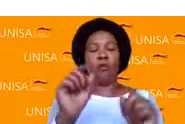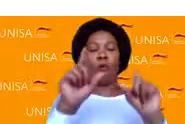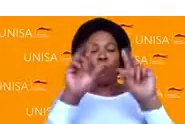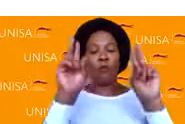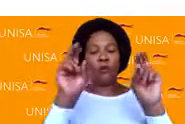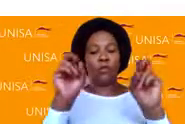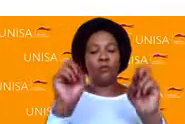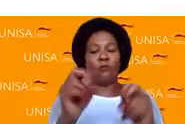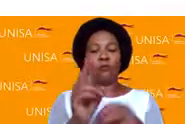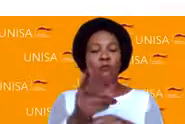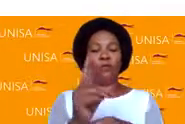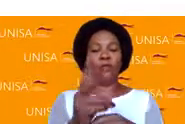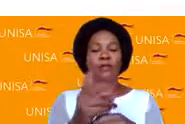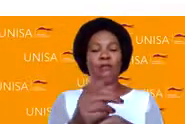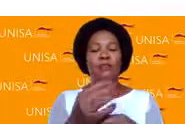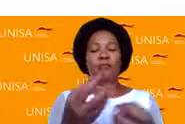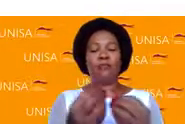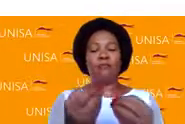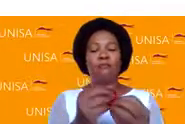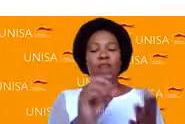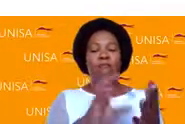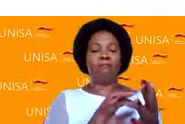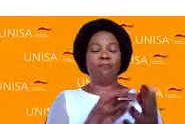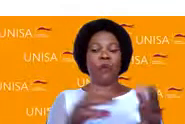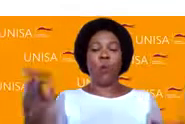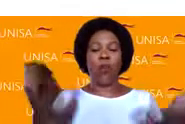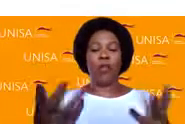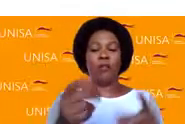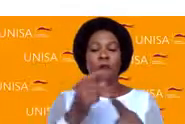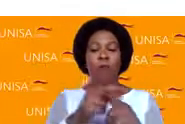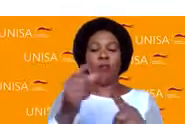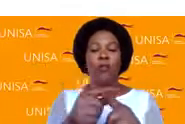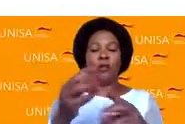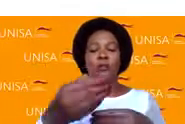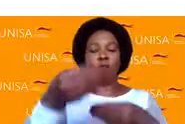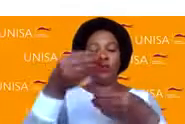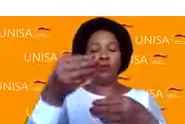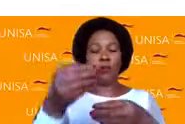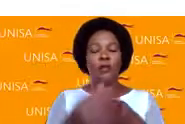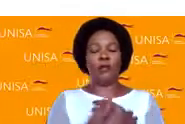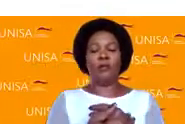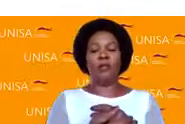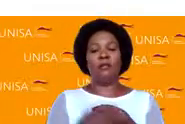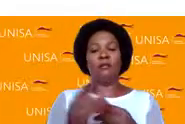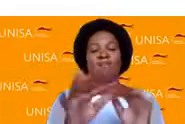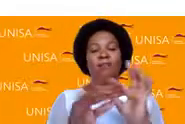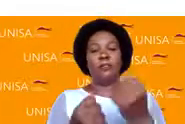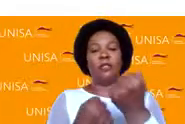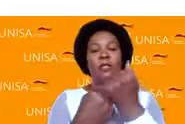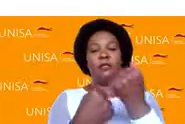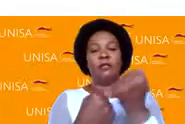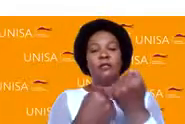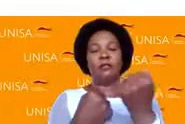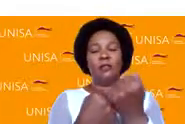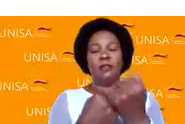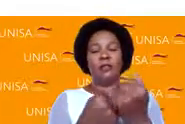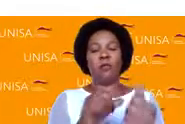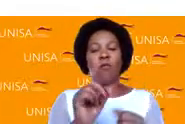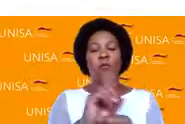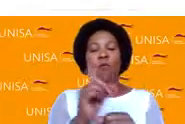Something that you typed in a Word document, or some resource that you discovered to support your narrative of what you're